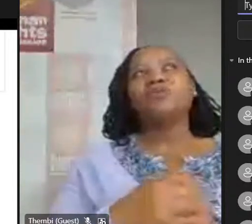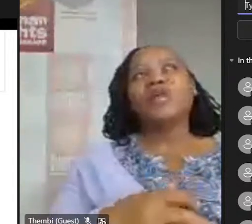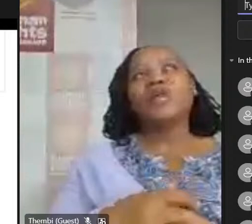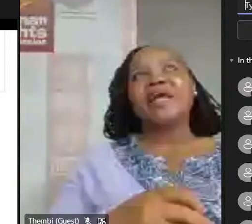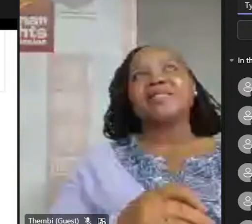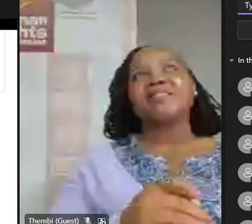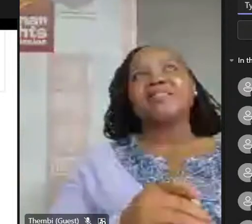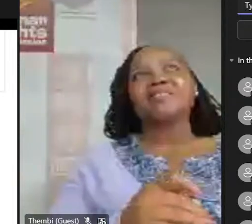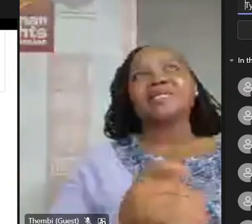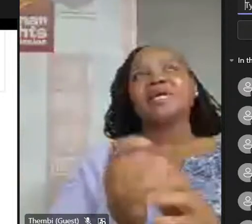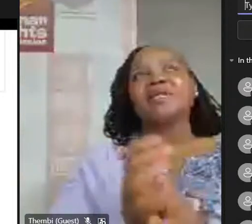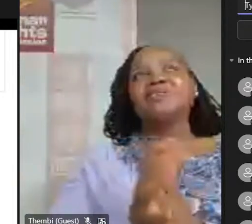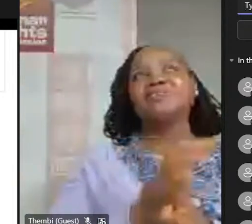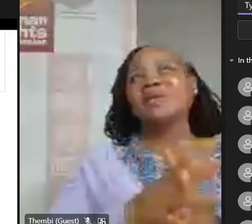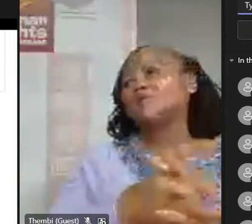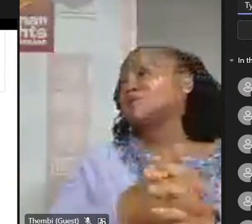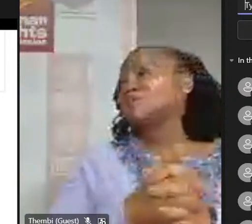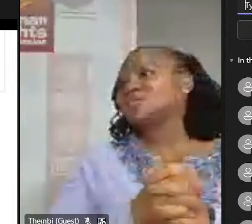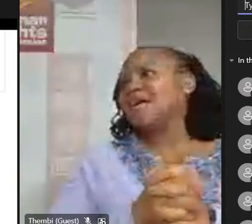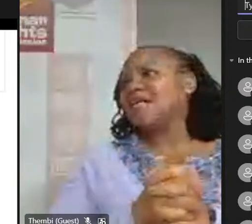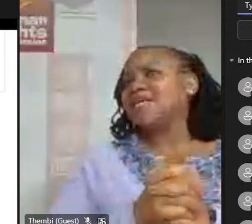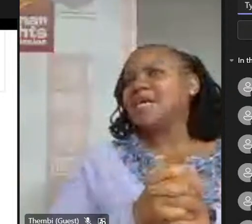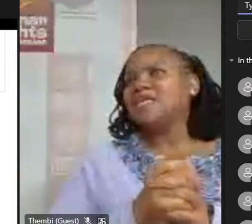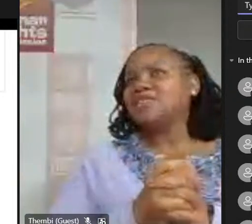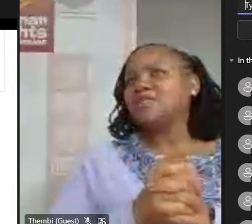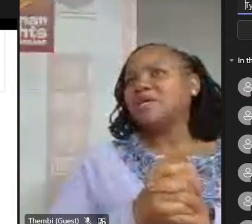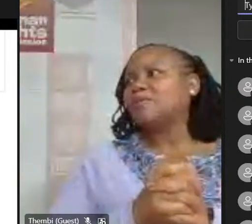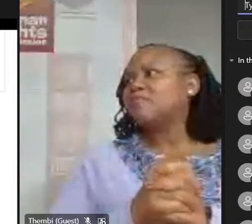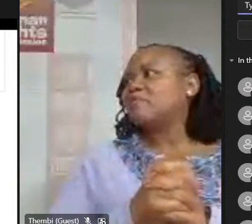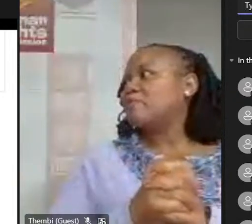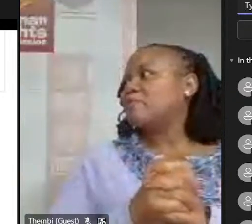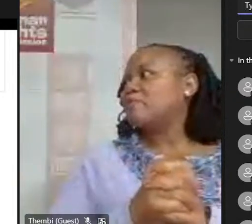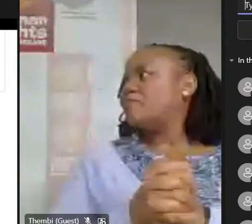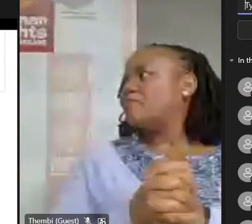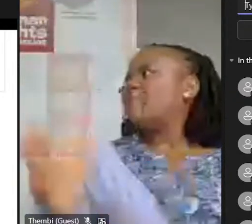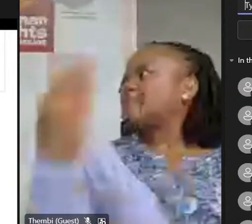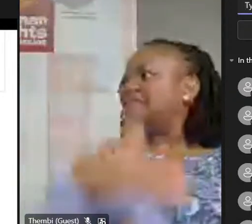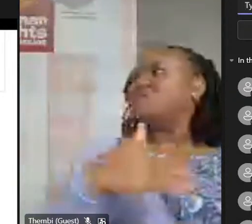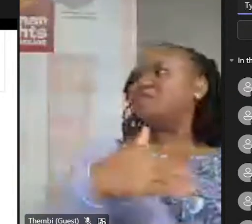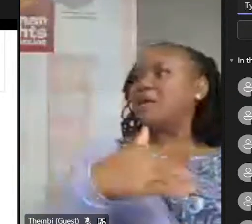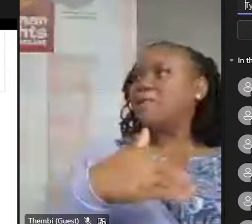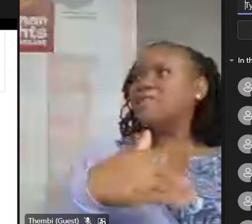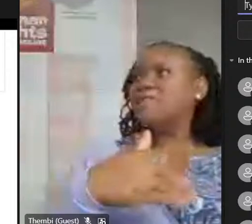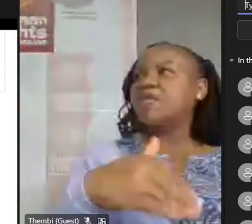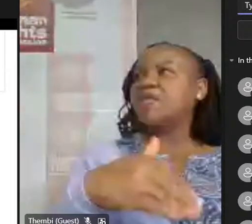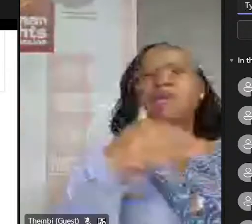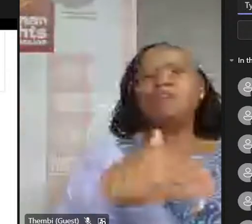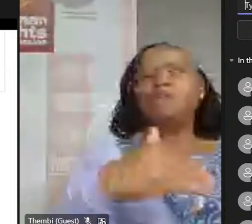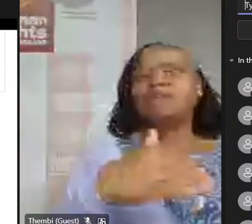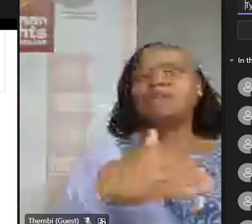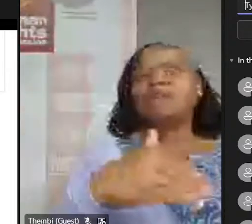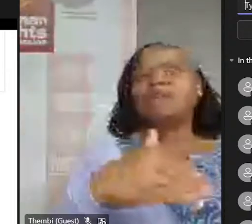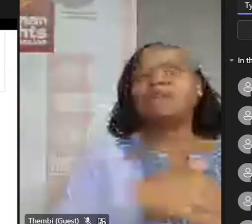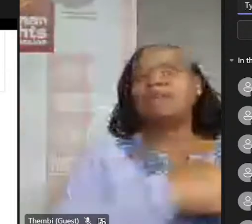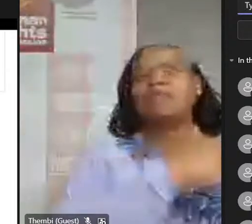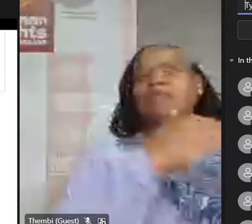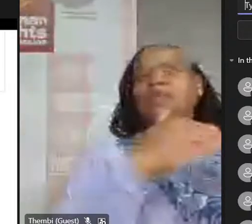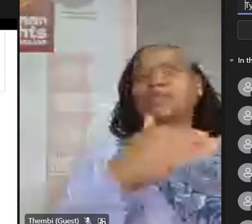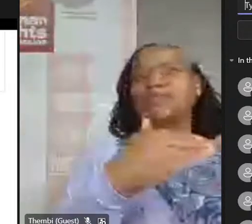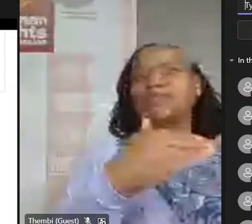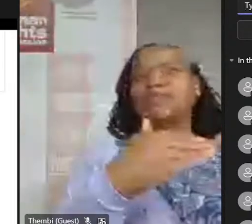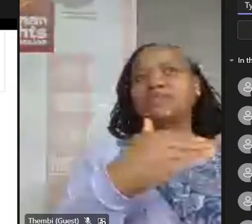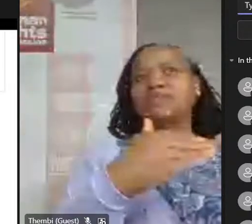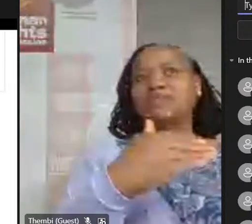so open-ended and says the school has to decide, this is where the problem comes in, because now everybody comes with so many